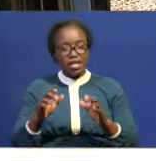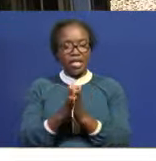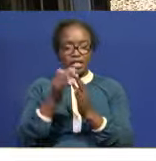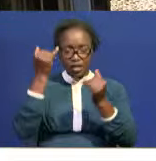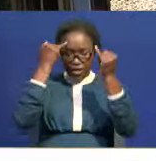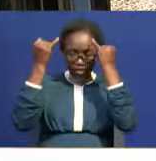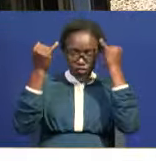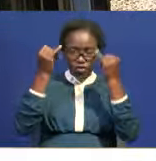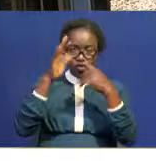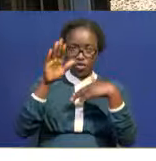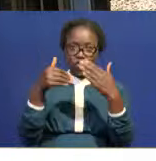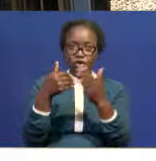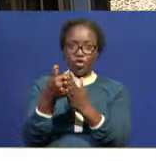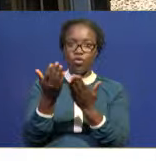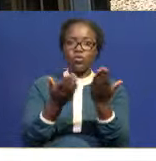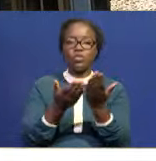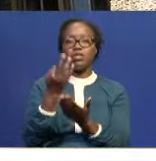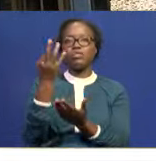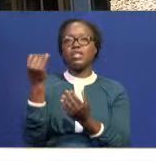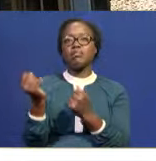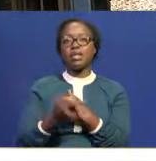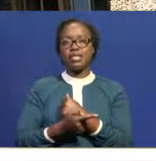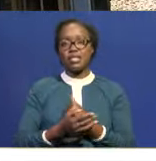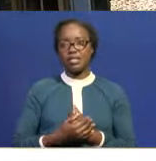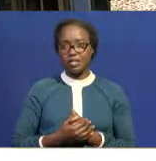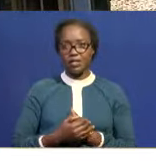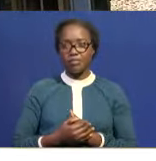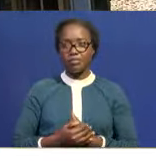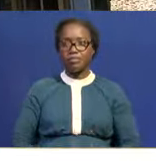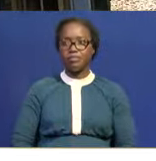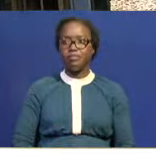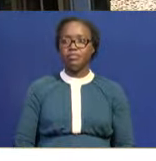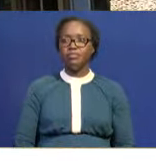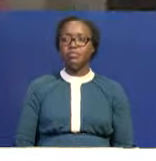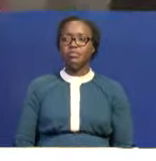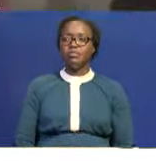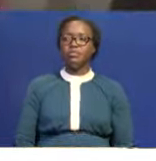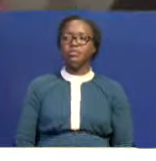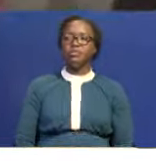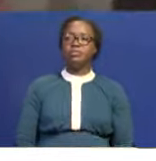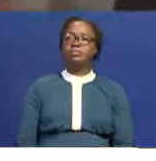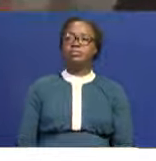Wote walioteuliwa watahudumu kwa muda wa miezi mitatu. Kasi cha Namasha, Darubini.